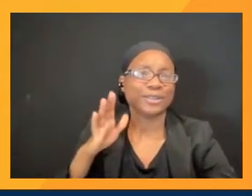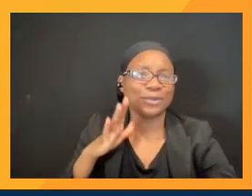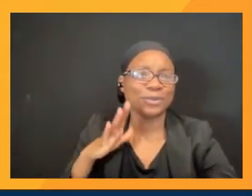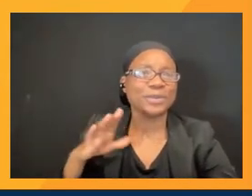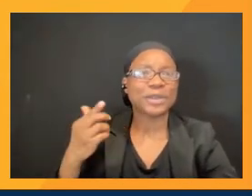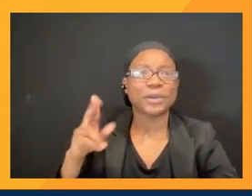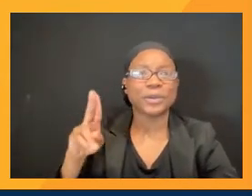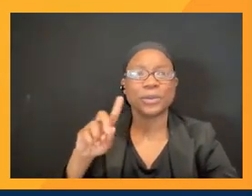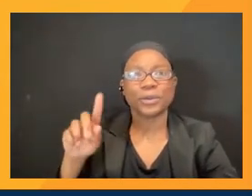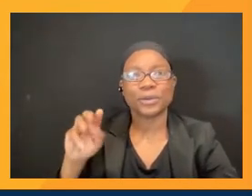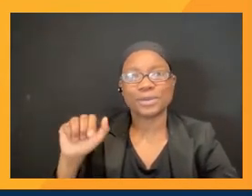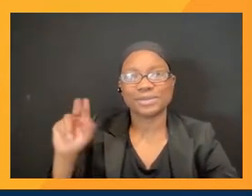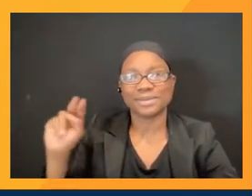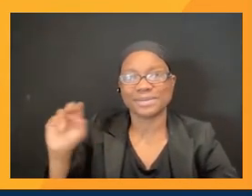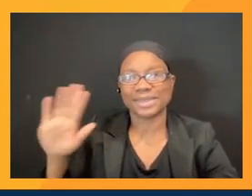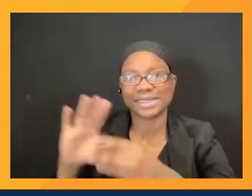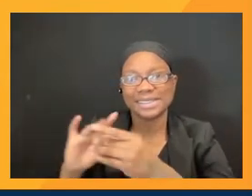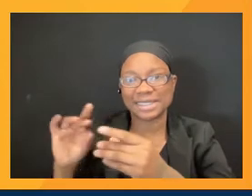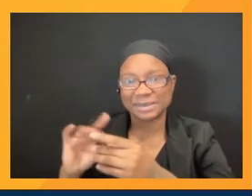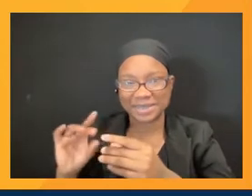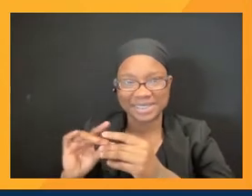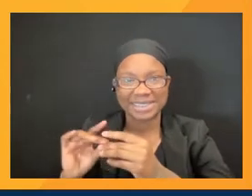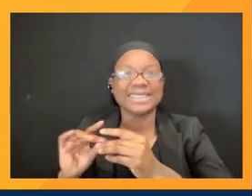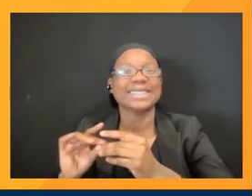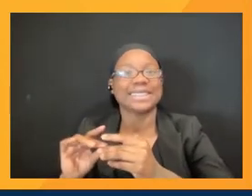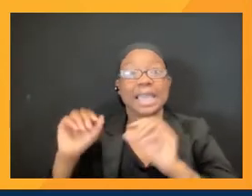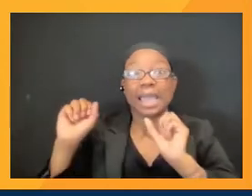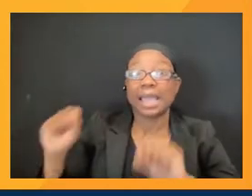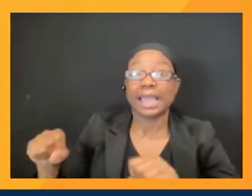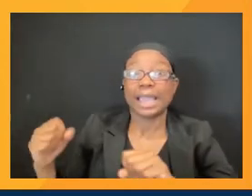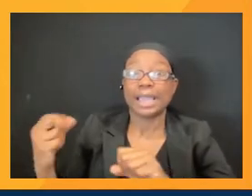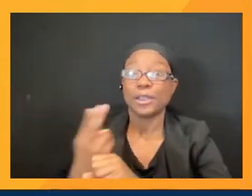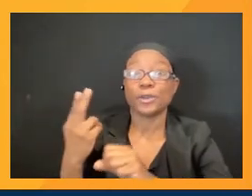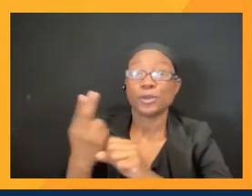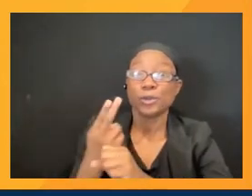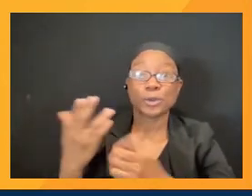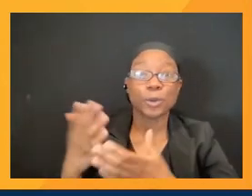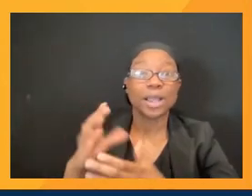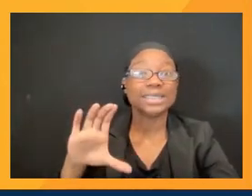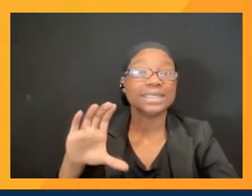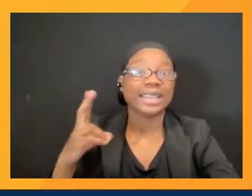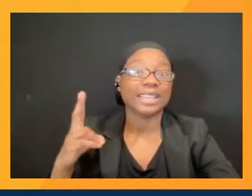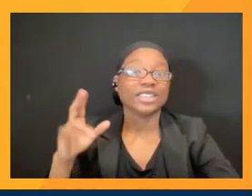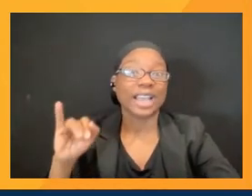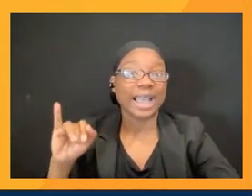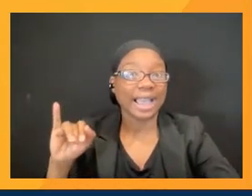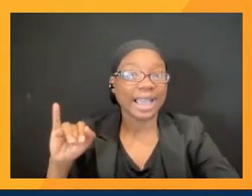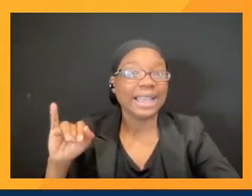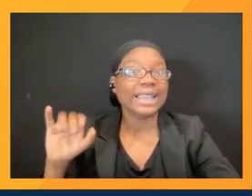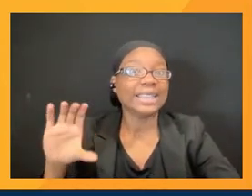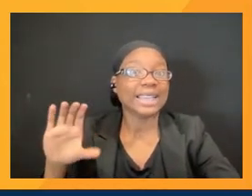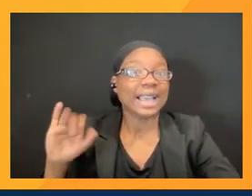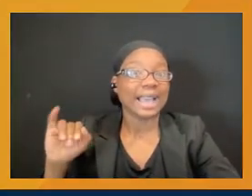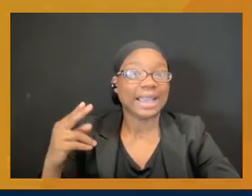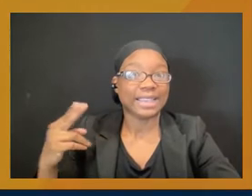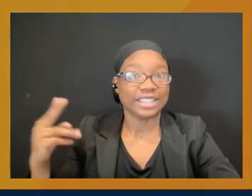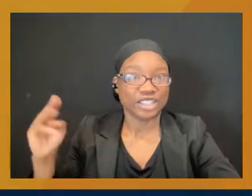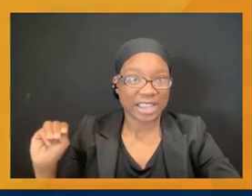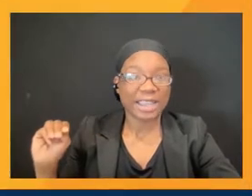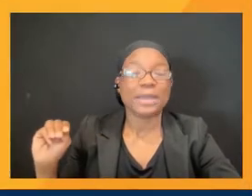empower small businesses and the SBA to better help them, especially underserved businesses, expand all of our core programs with equity and